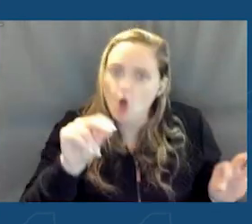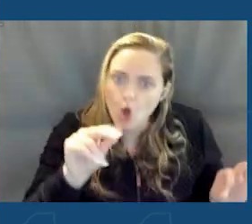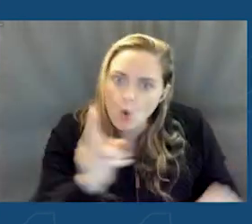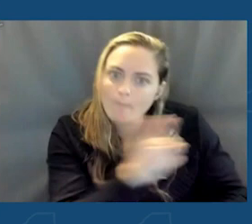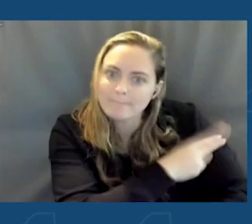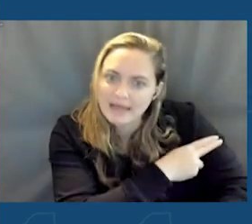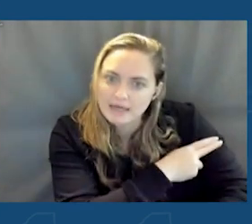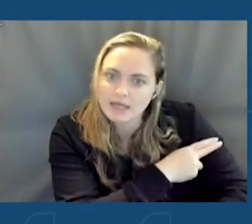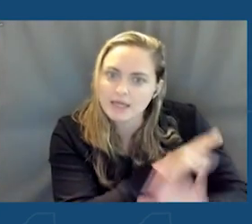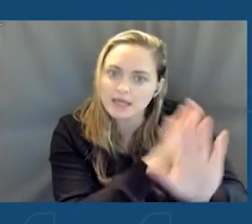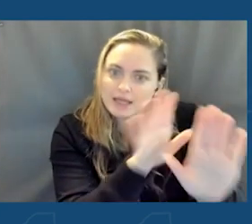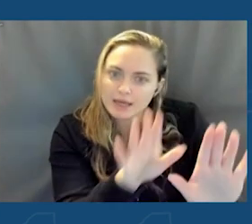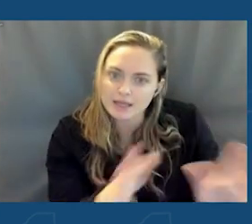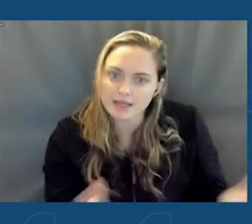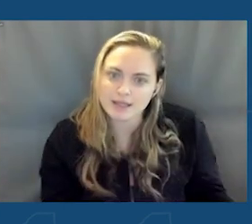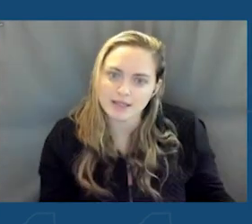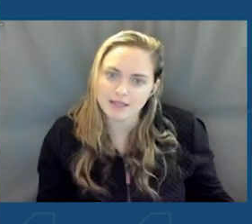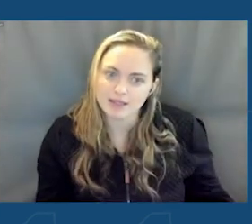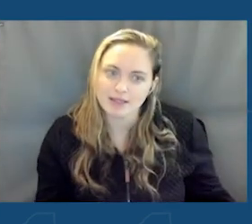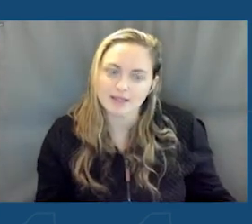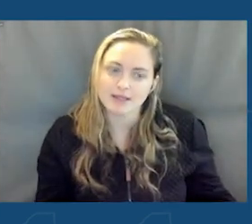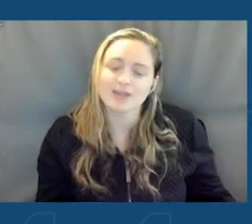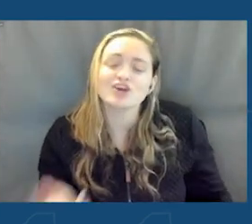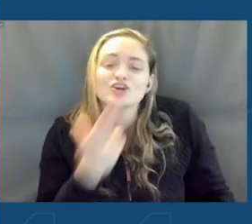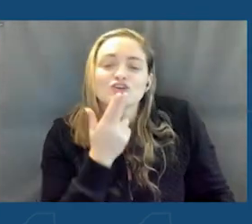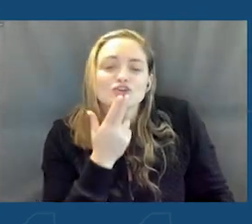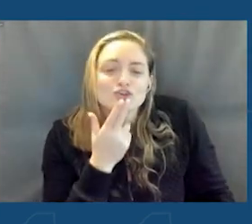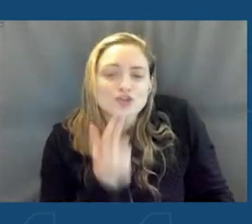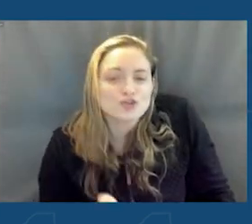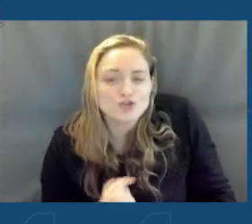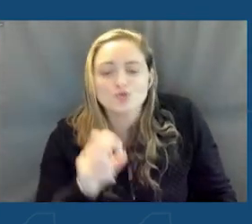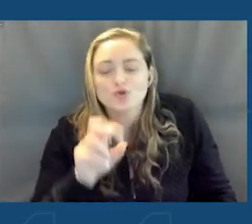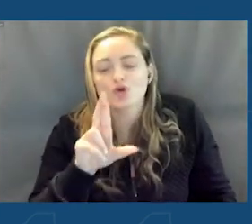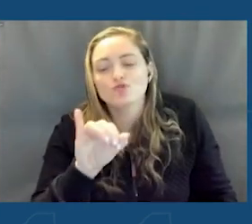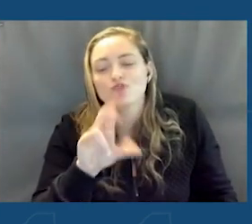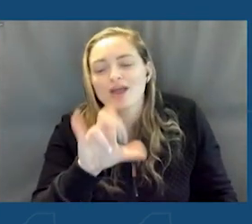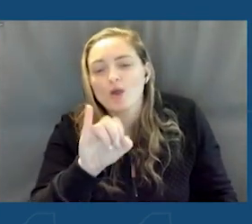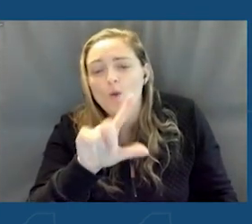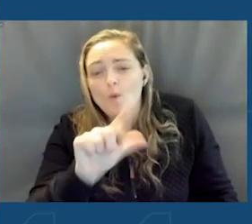Band-Aid. Your cute Crayola Band-Aid.